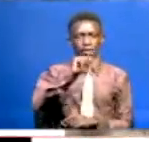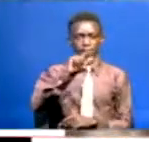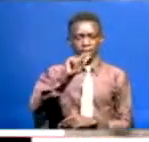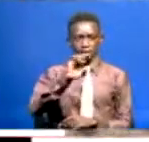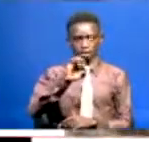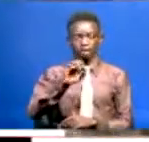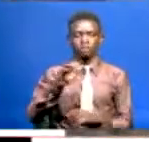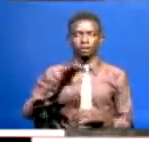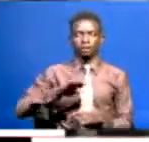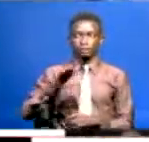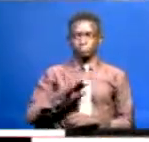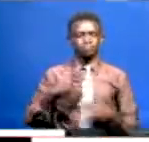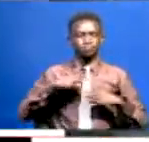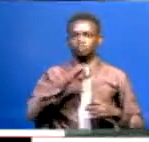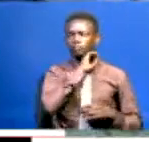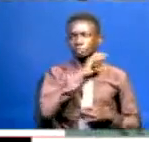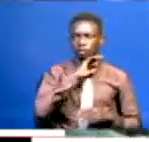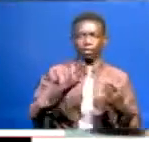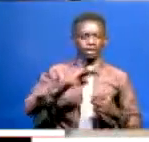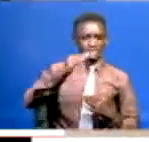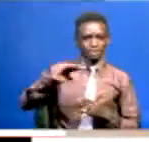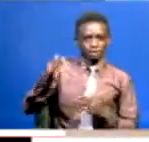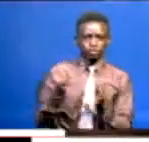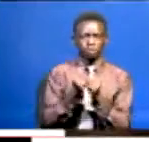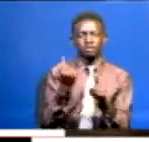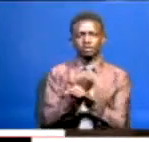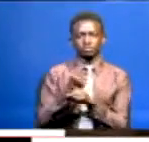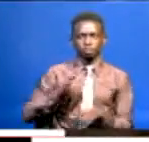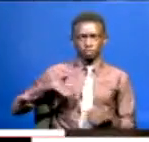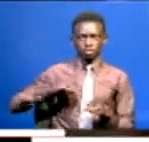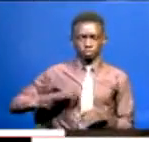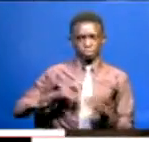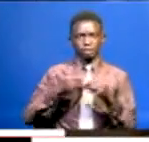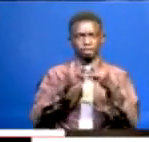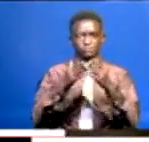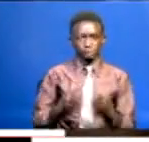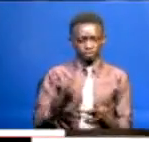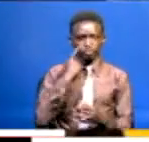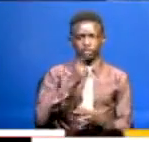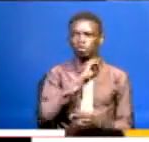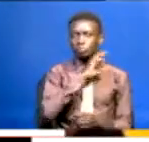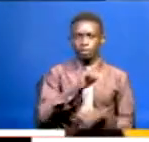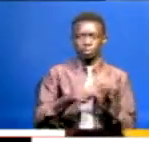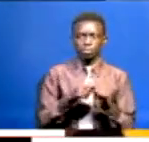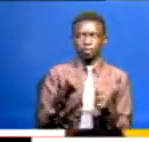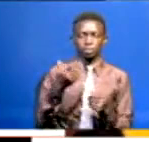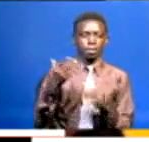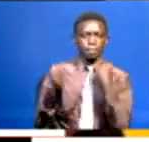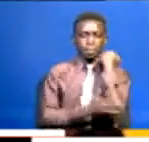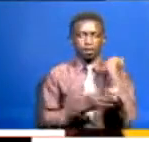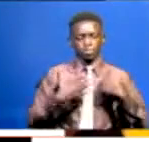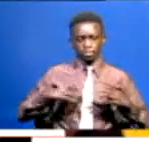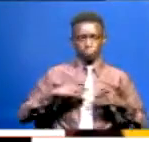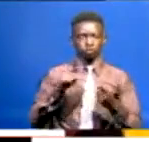the ills, with a section of women leaders vouching for the punishment of the perpetrators alongside their families. We